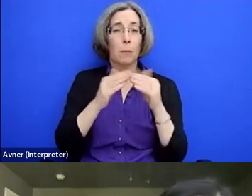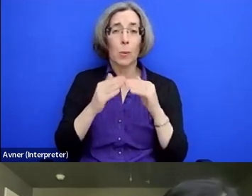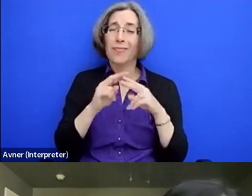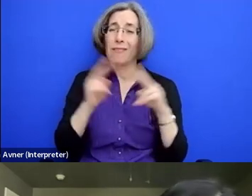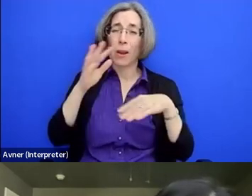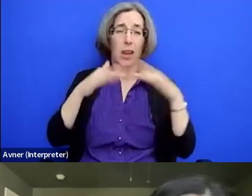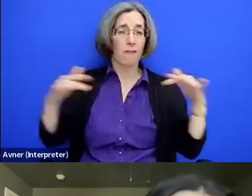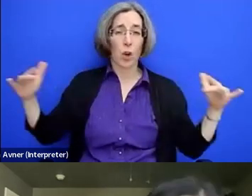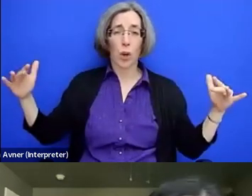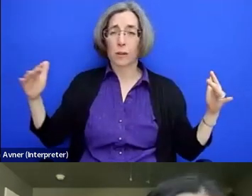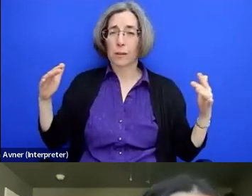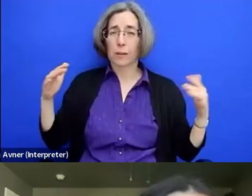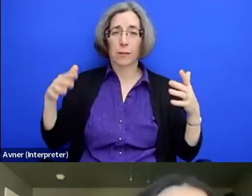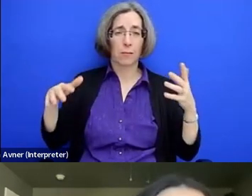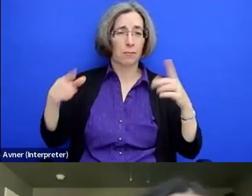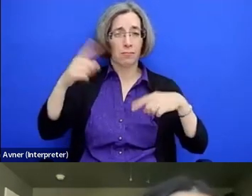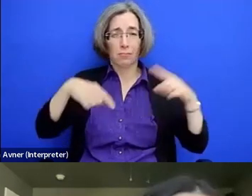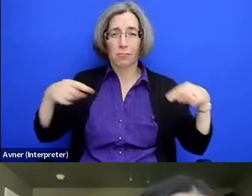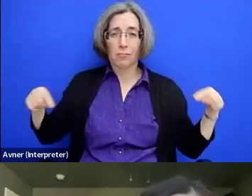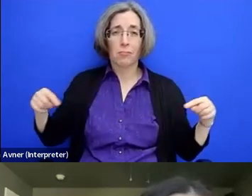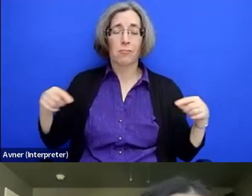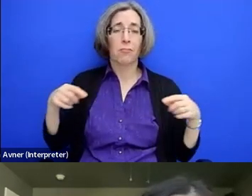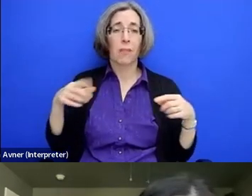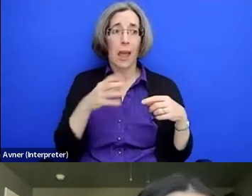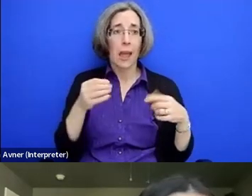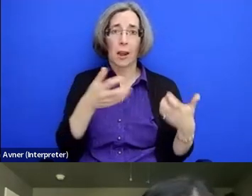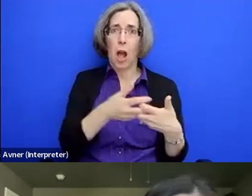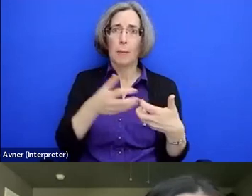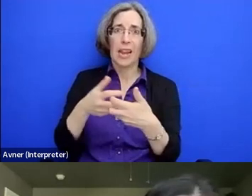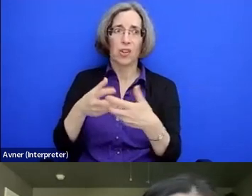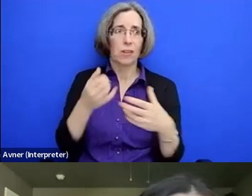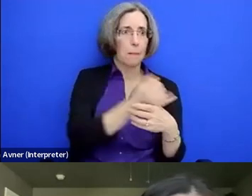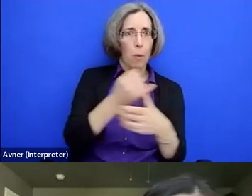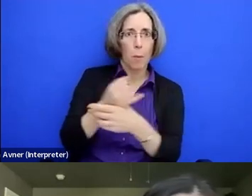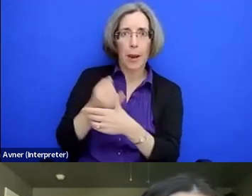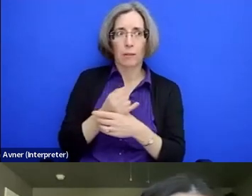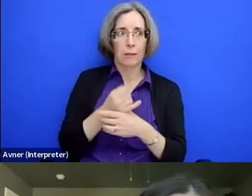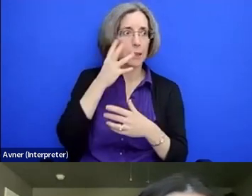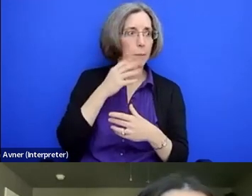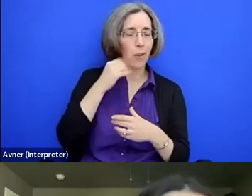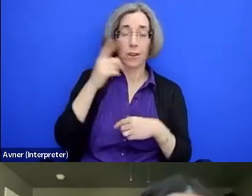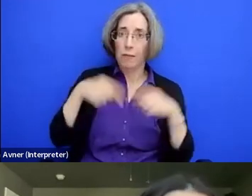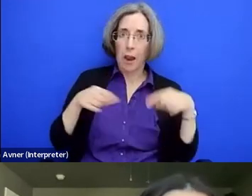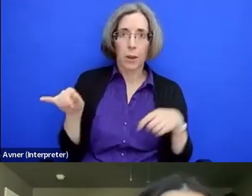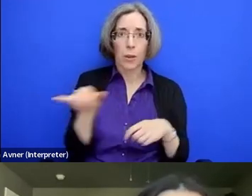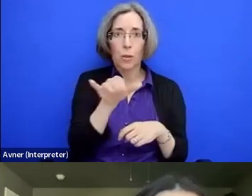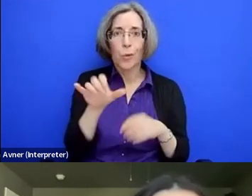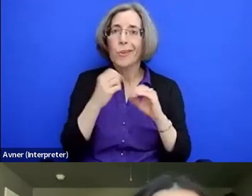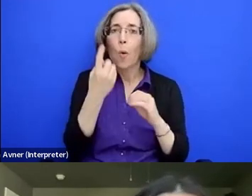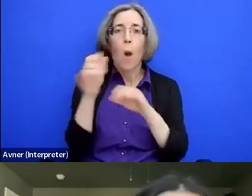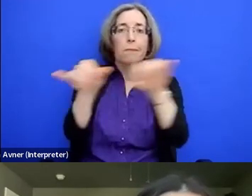of disability and impairment vary accordingly. There's no one experience for everyone. And I think also from my